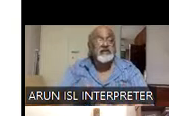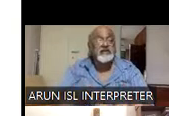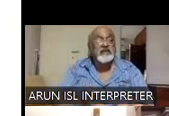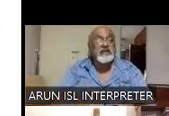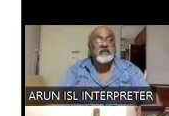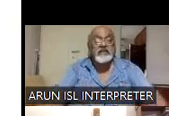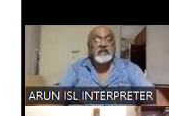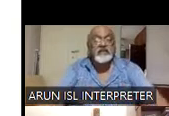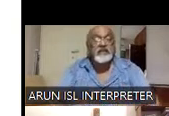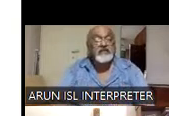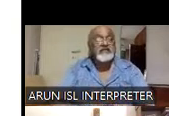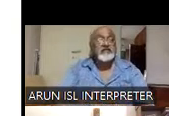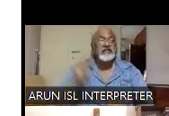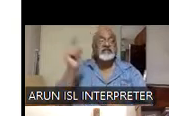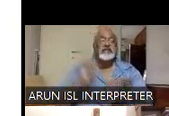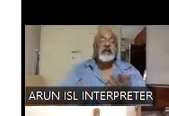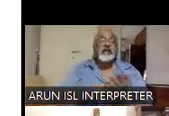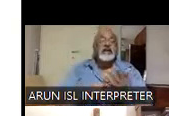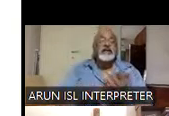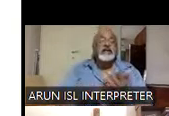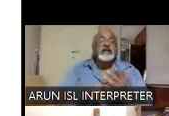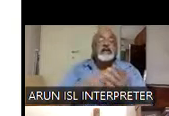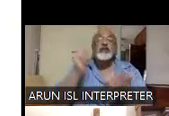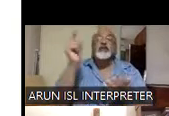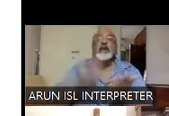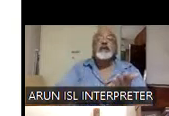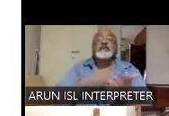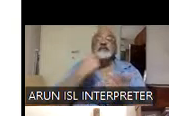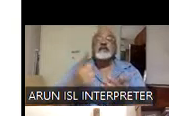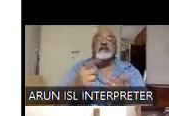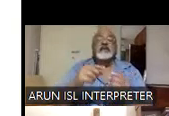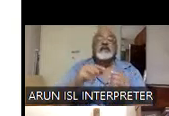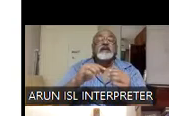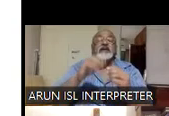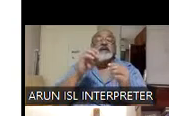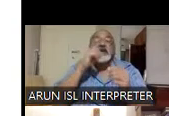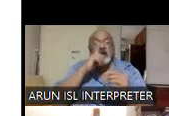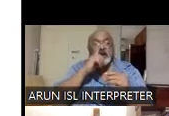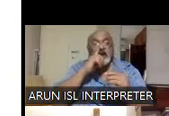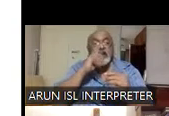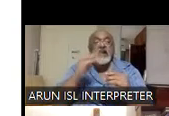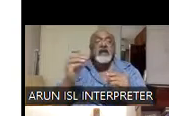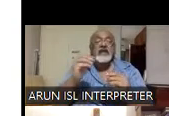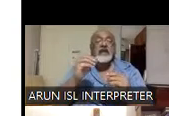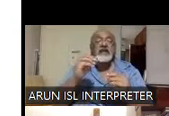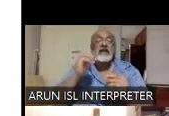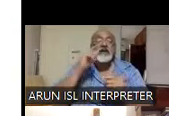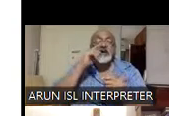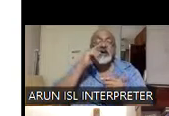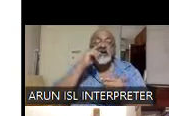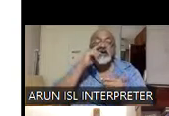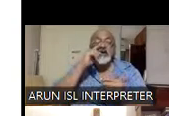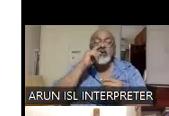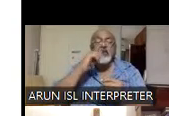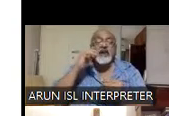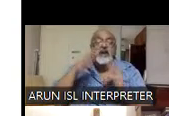come to the UN fact sheet on women and girl child with disabilities. So all these things you can read. I don't need to tell you